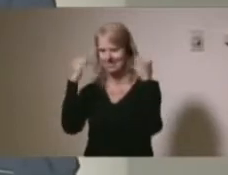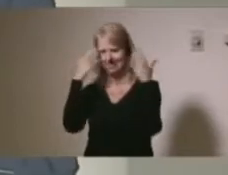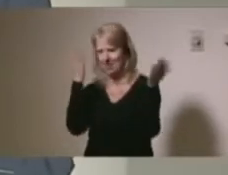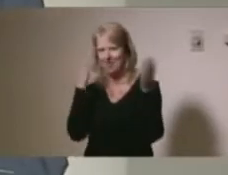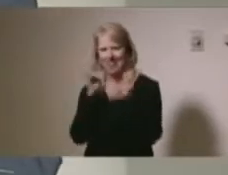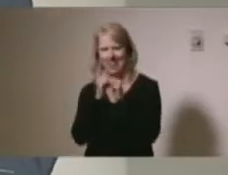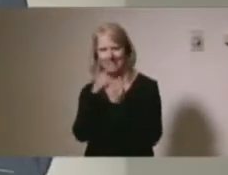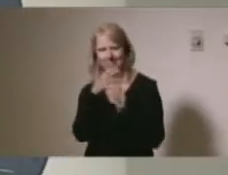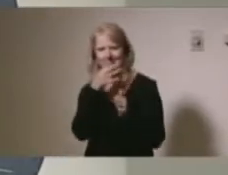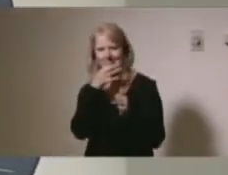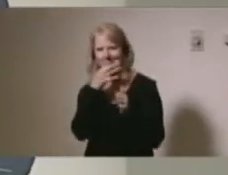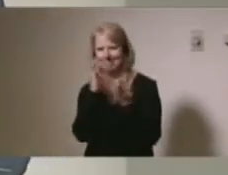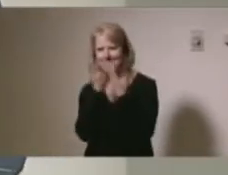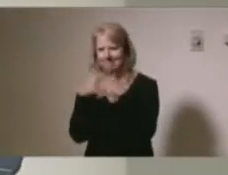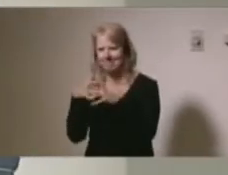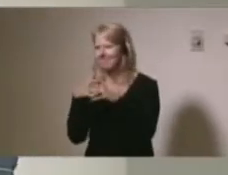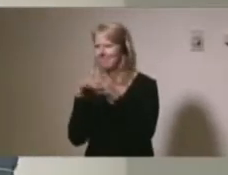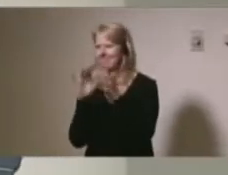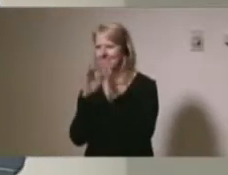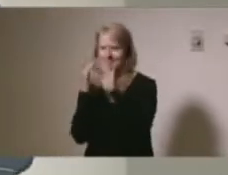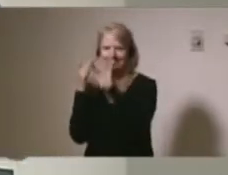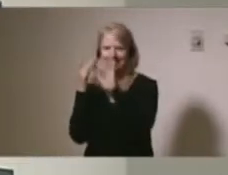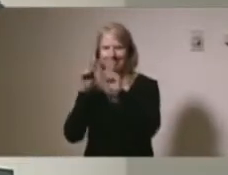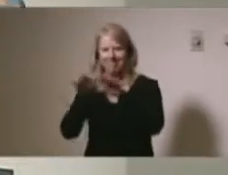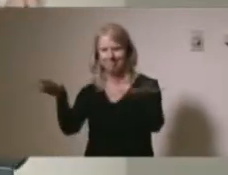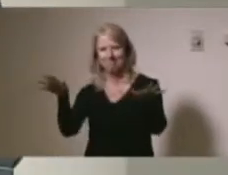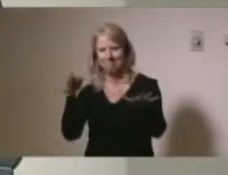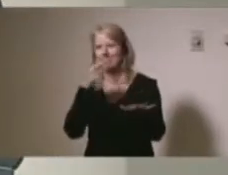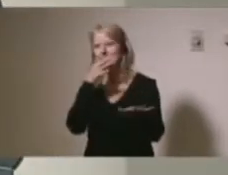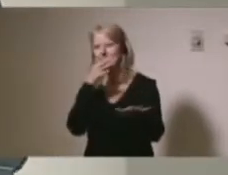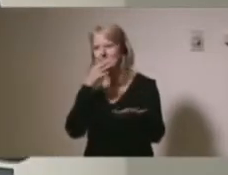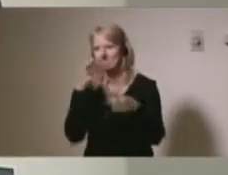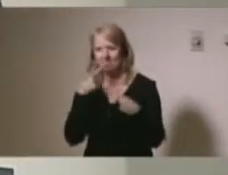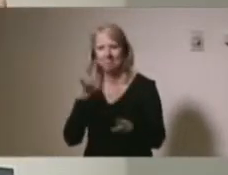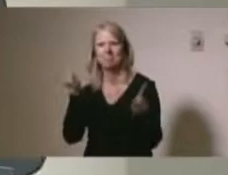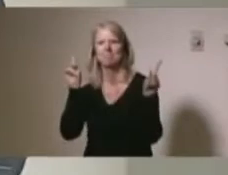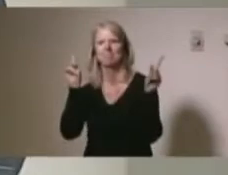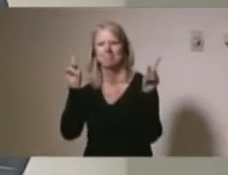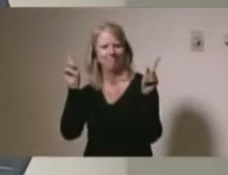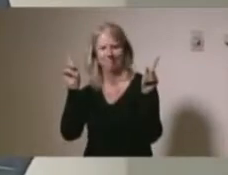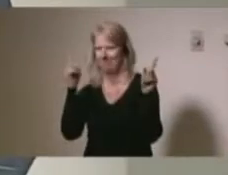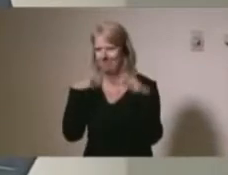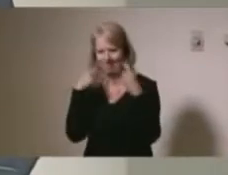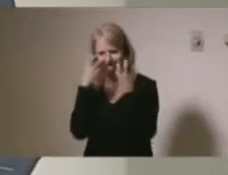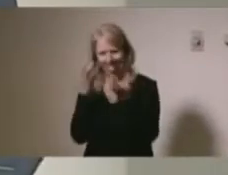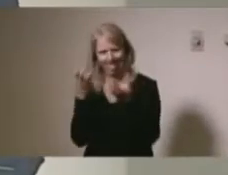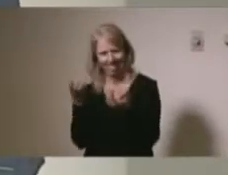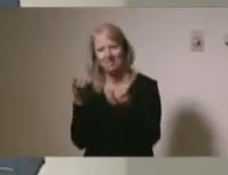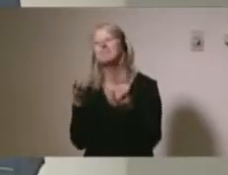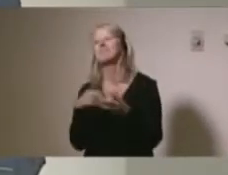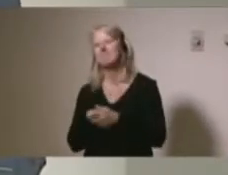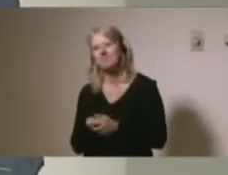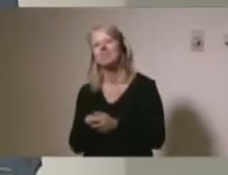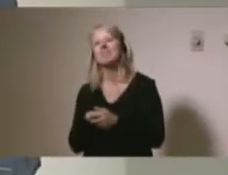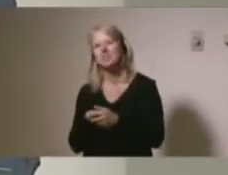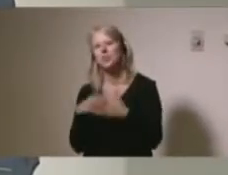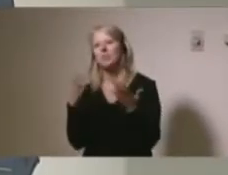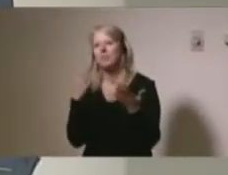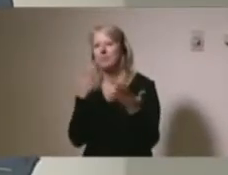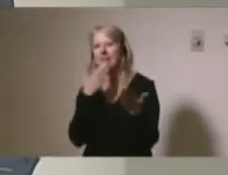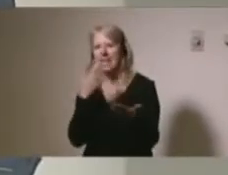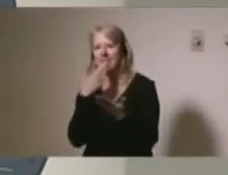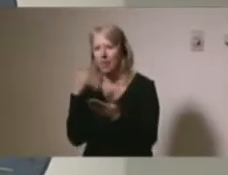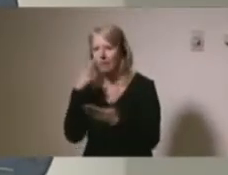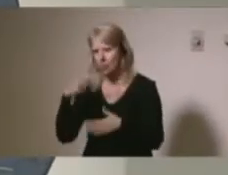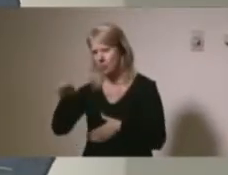they managed to connect it properly. It's mind-boggling. And thank you, participants,